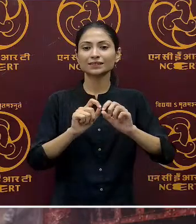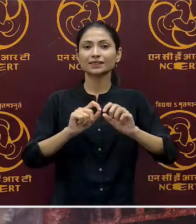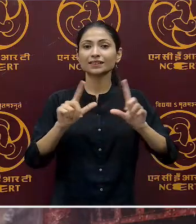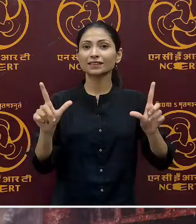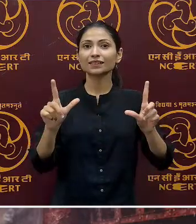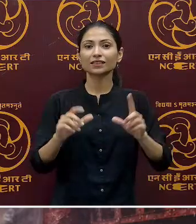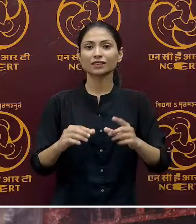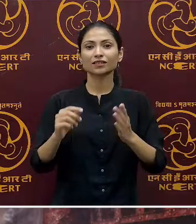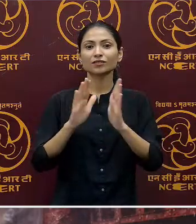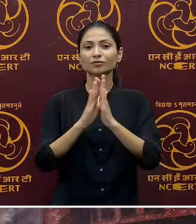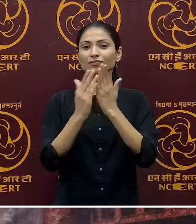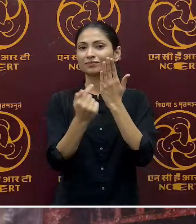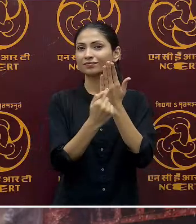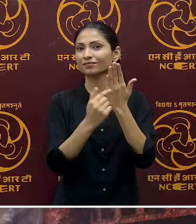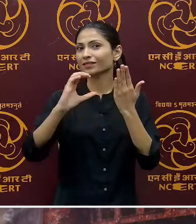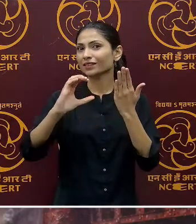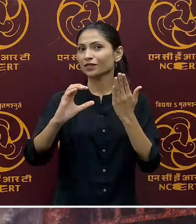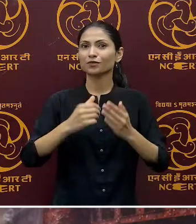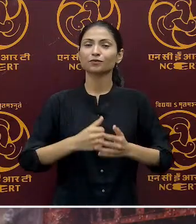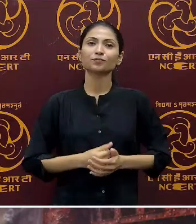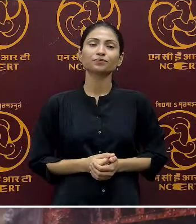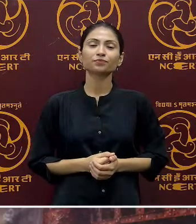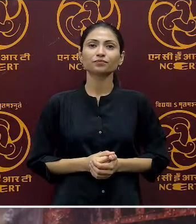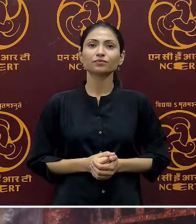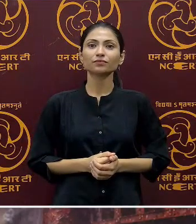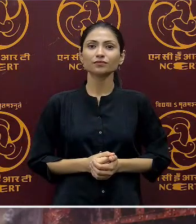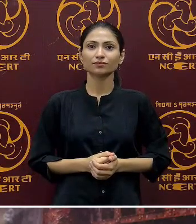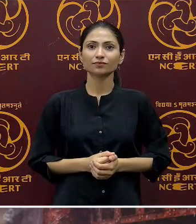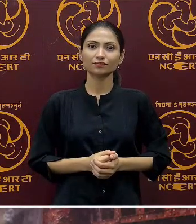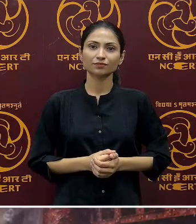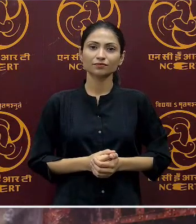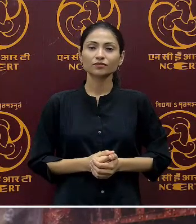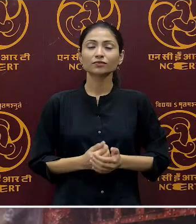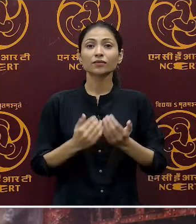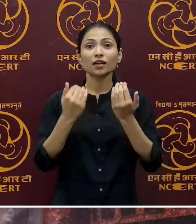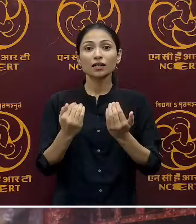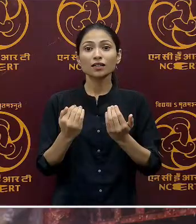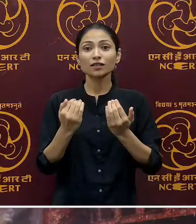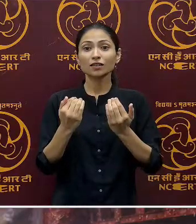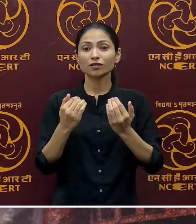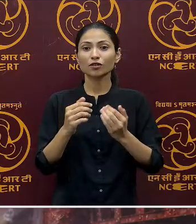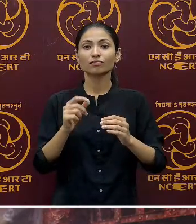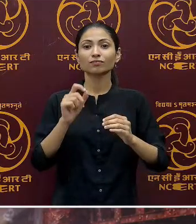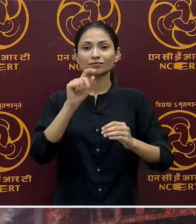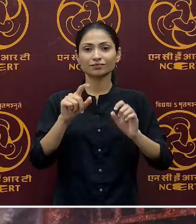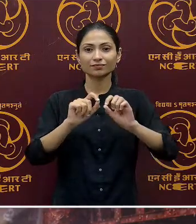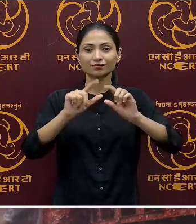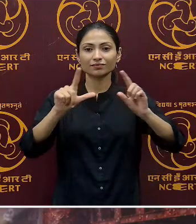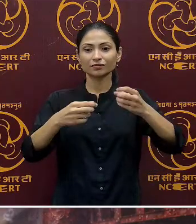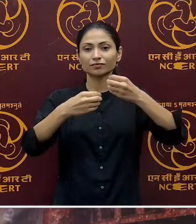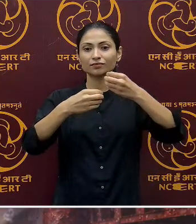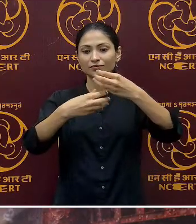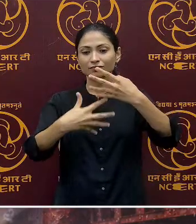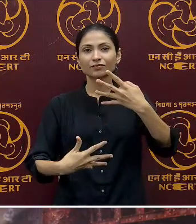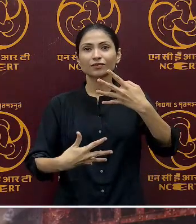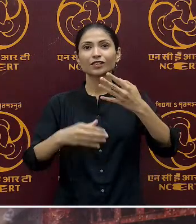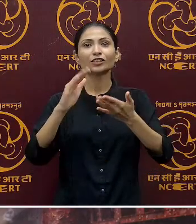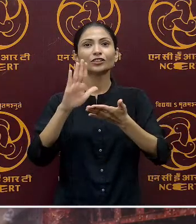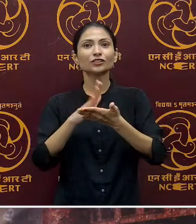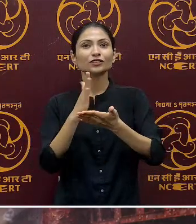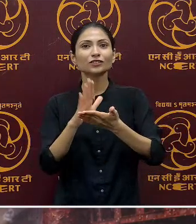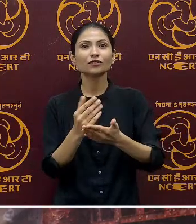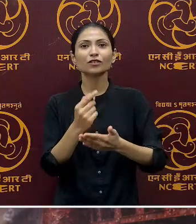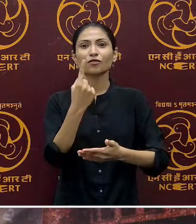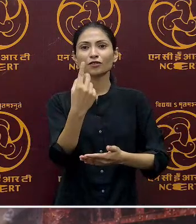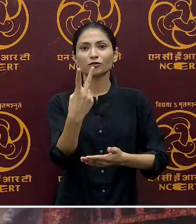land to the page of class 7 Curiosity. All the chapters are showing here in the right side. Chapter 1, 2,